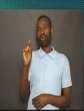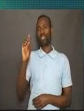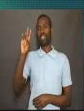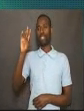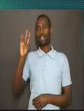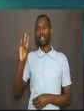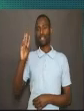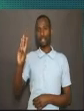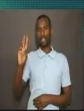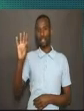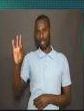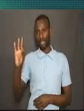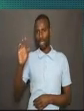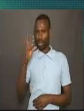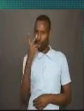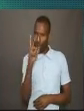0.69 or